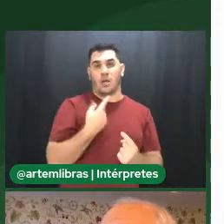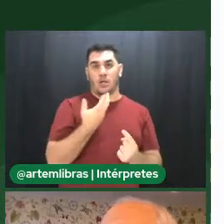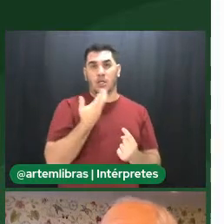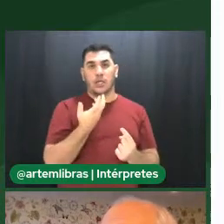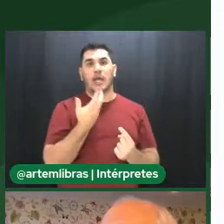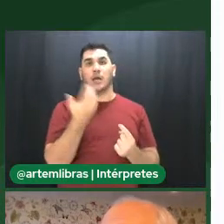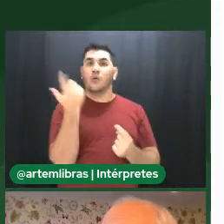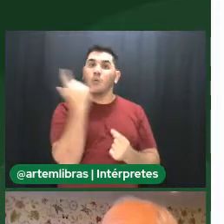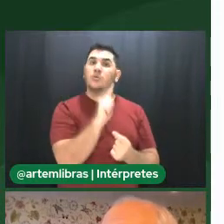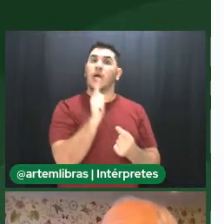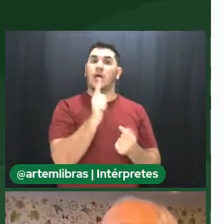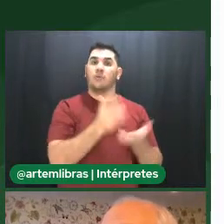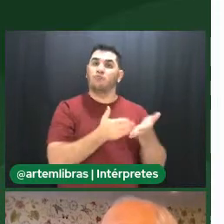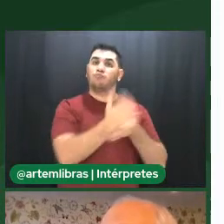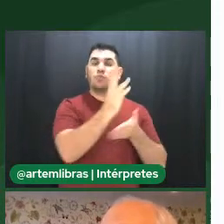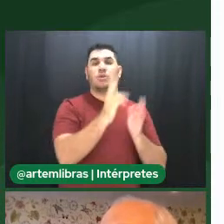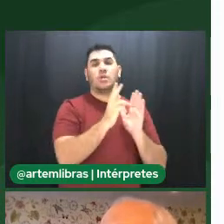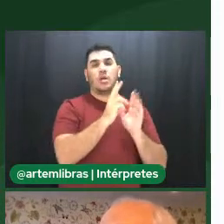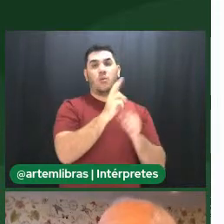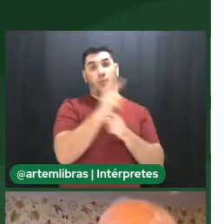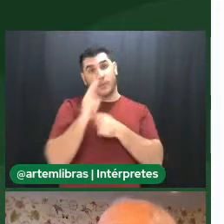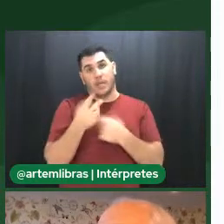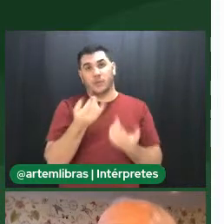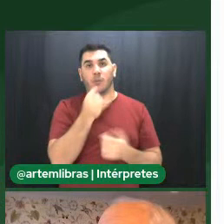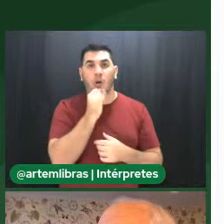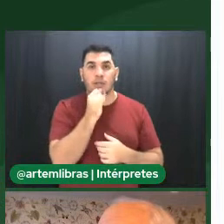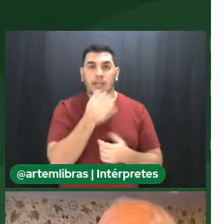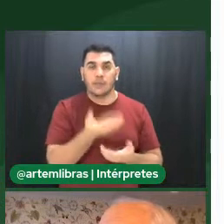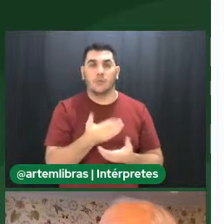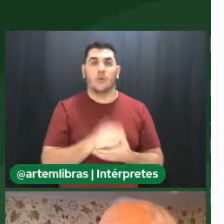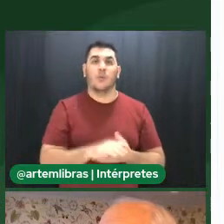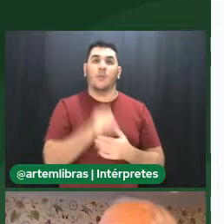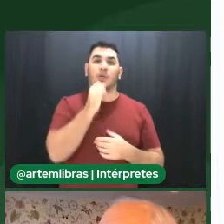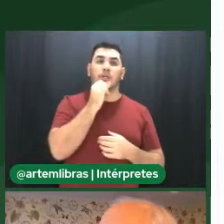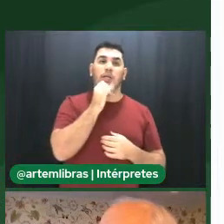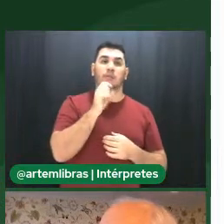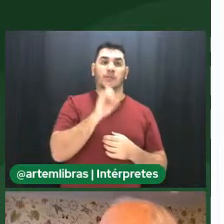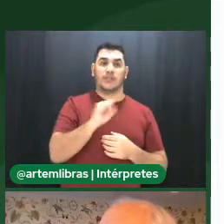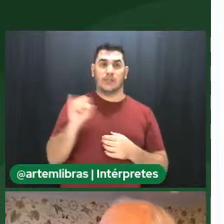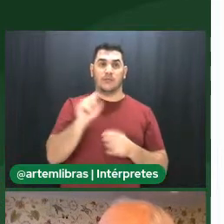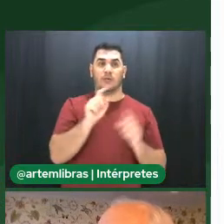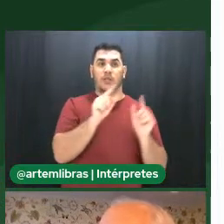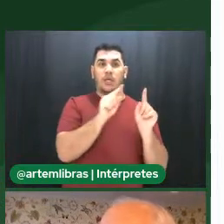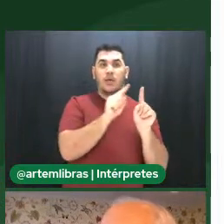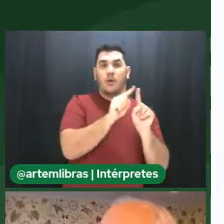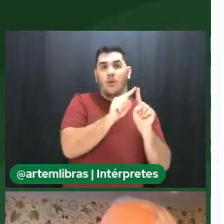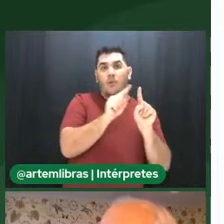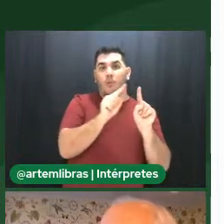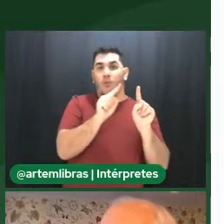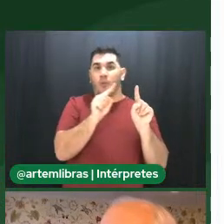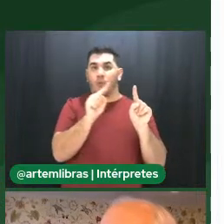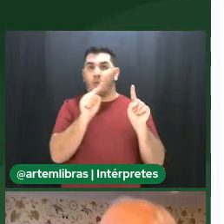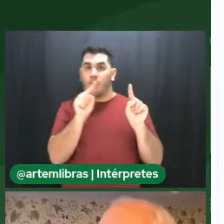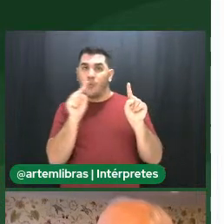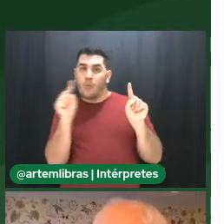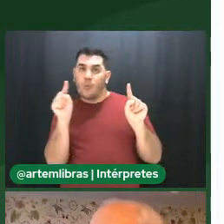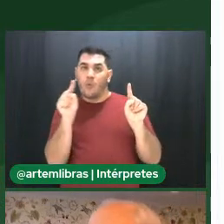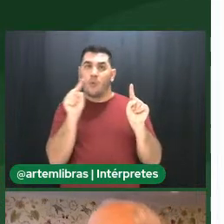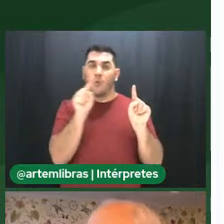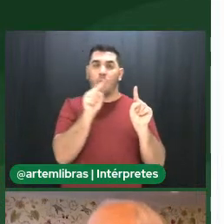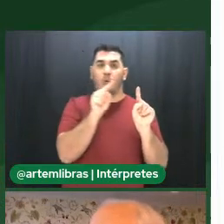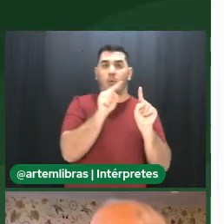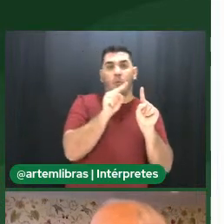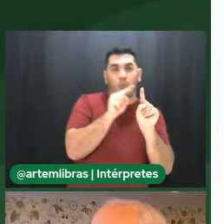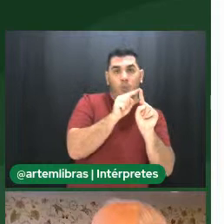the mortgage amount requested to the left, you get more blue, so the score goes up. If you move household monthly income